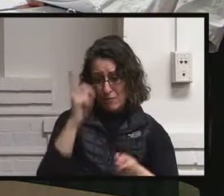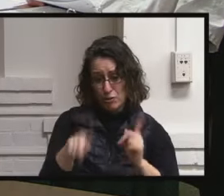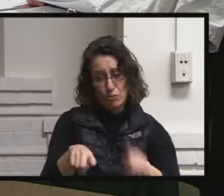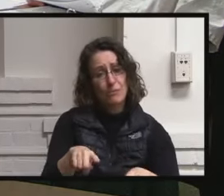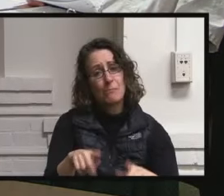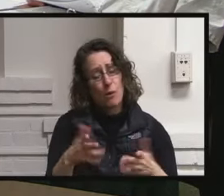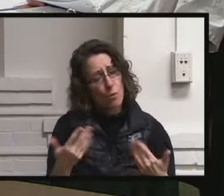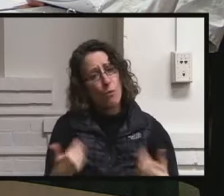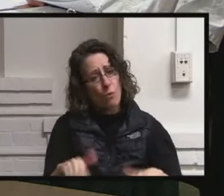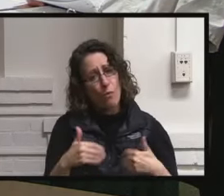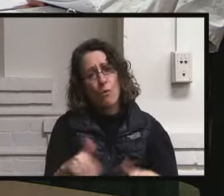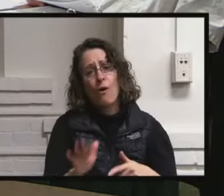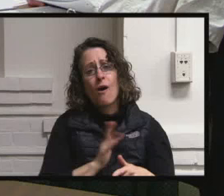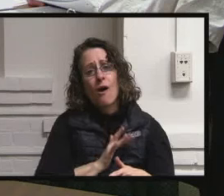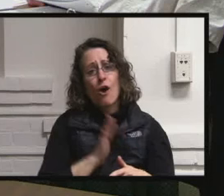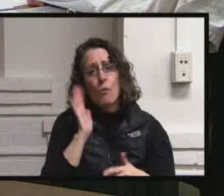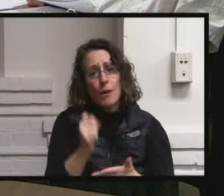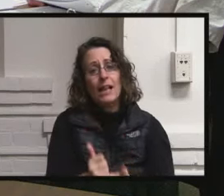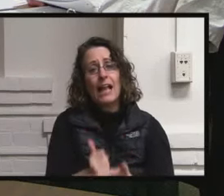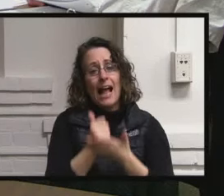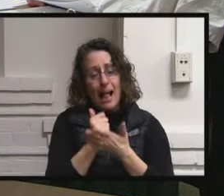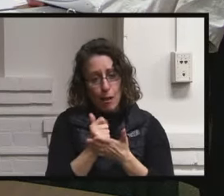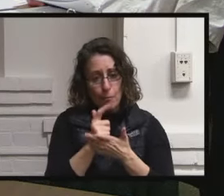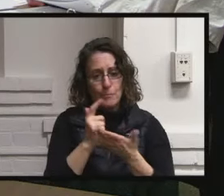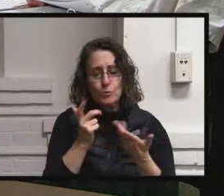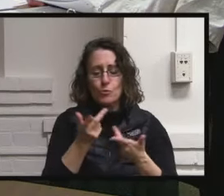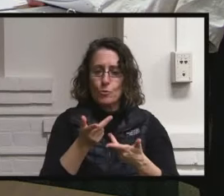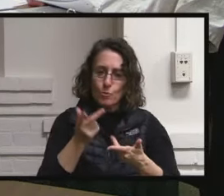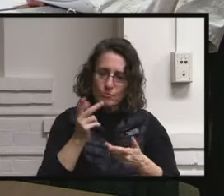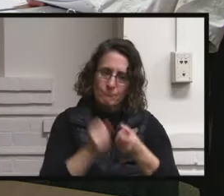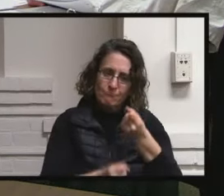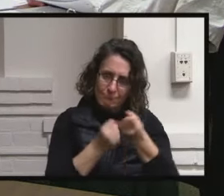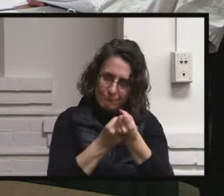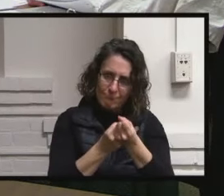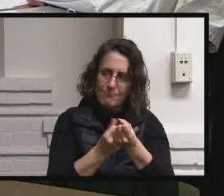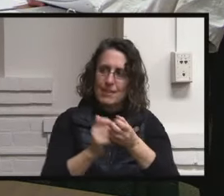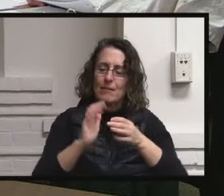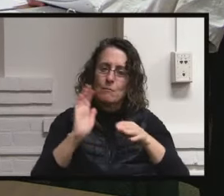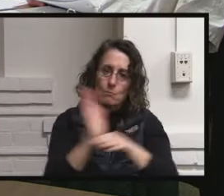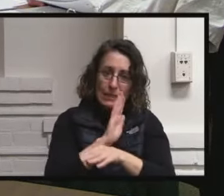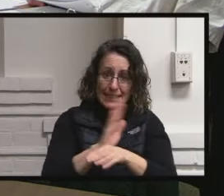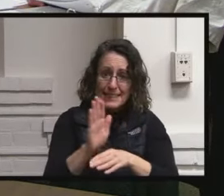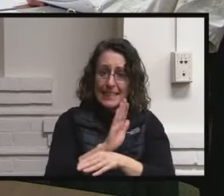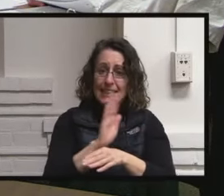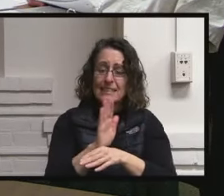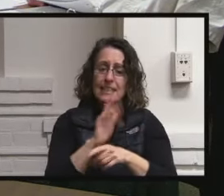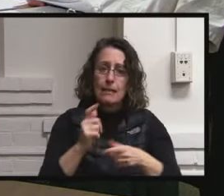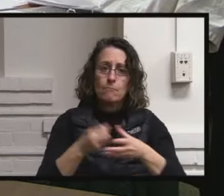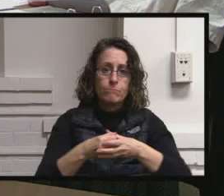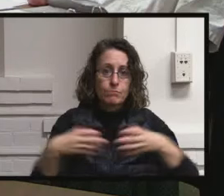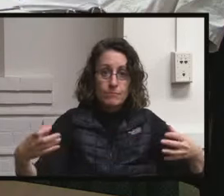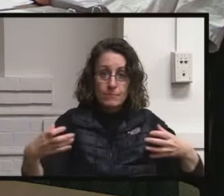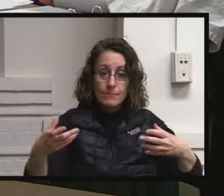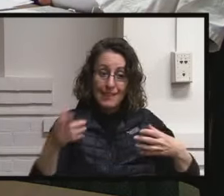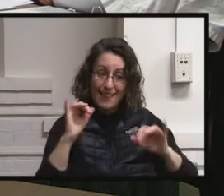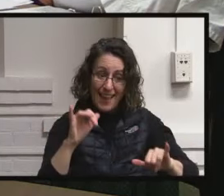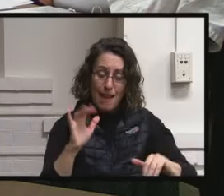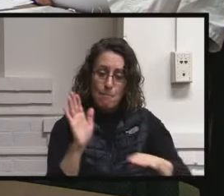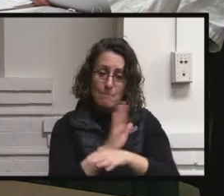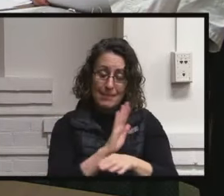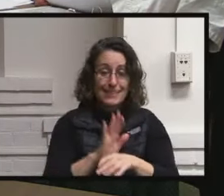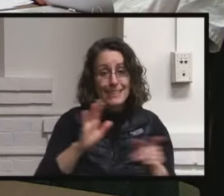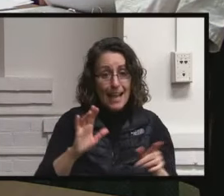economy to be able to support business growth and growth of the grand